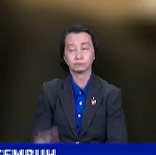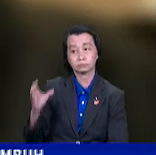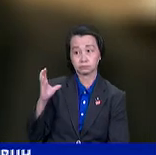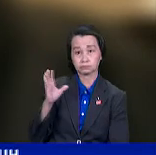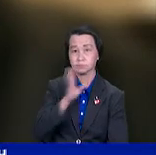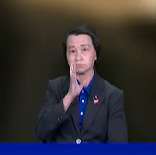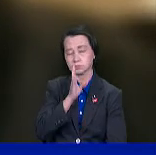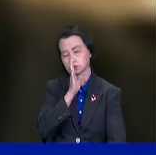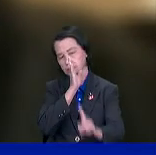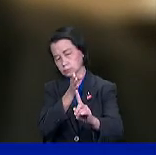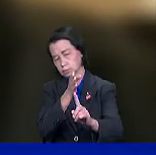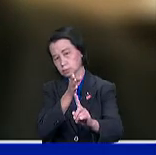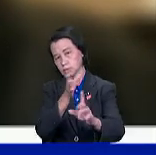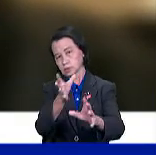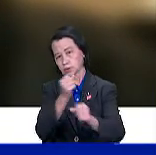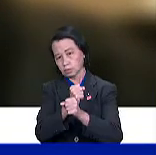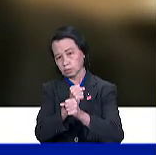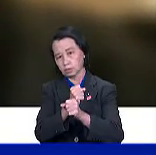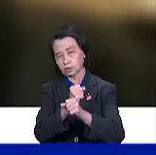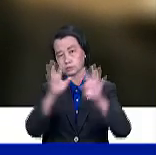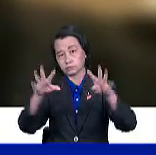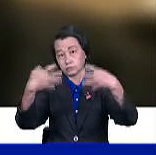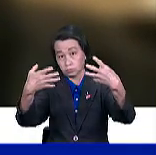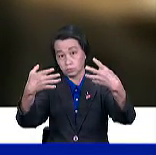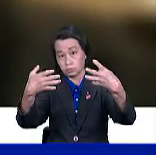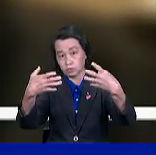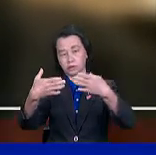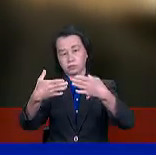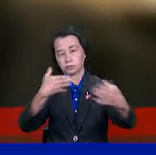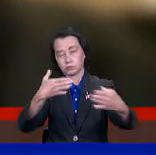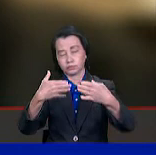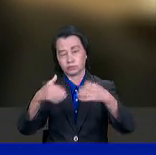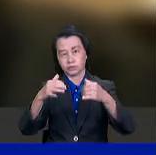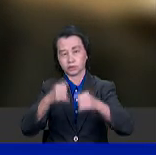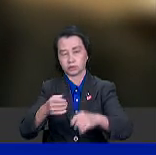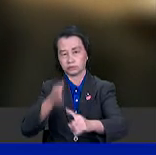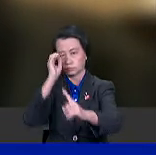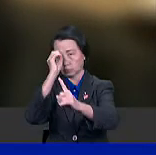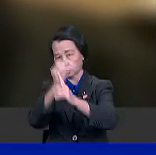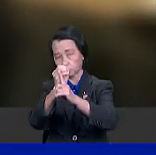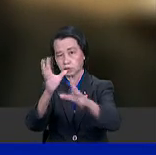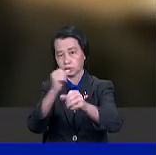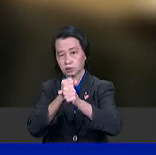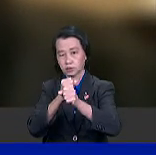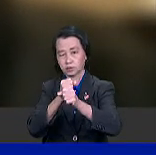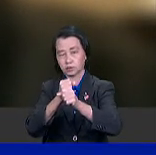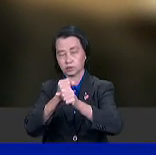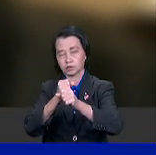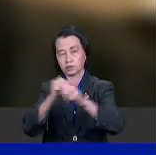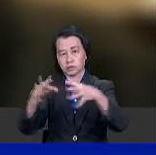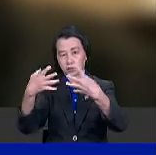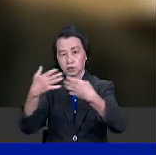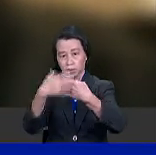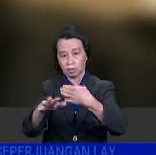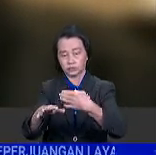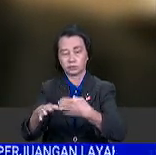Our goal was to get to the quarterfinals before the draw, and our goal is to get the quarterfinals after the